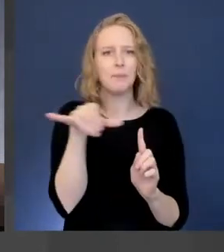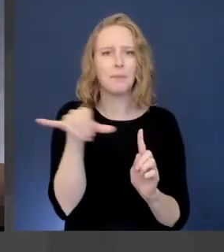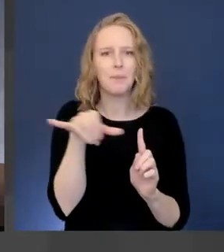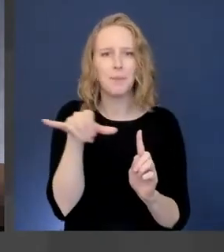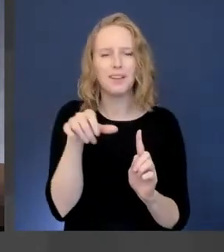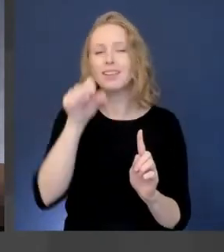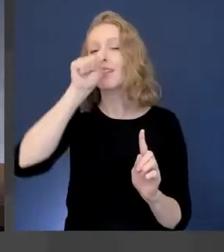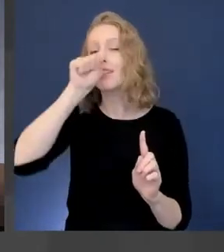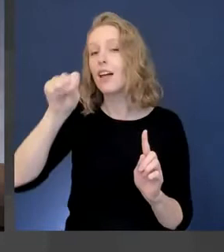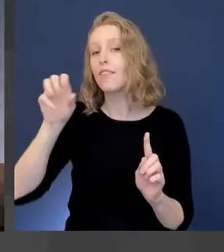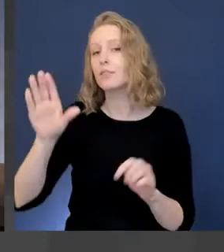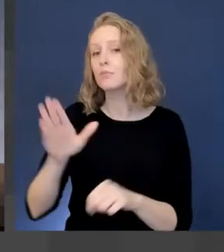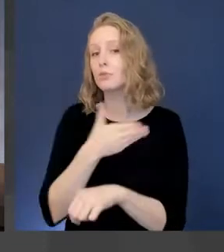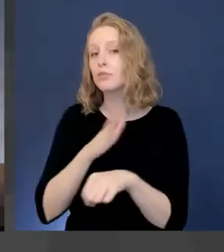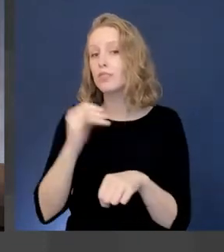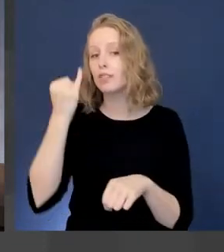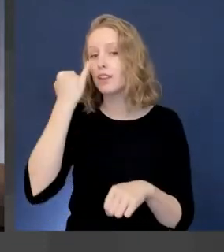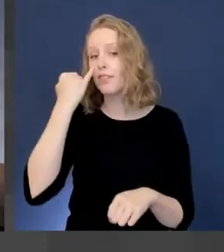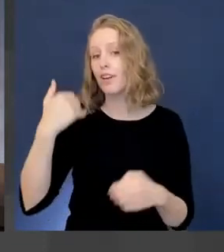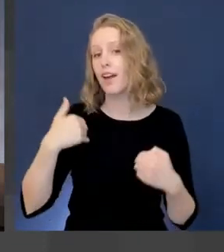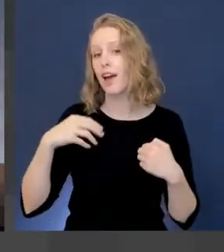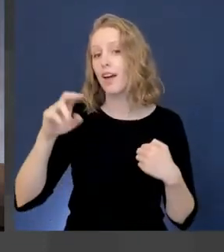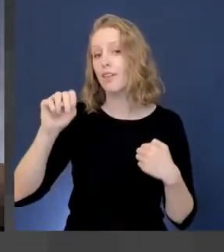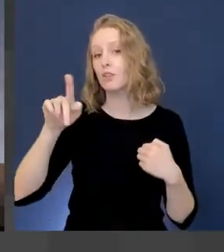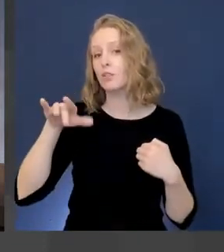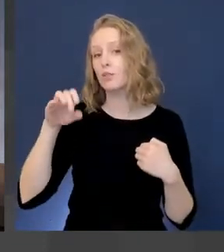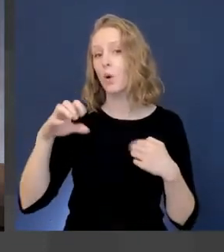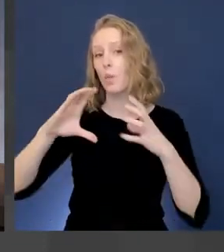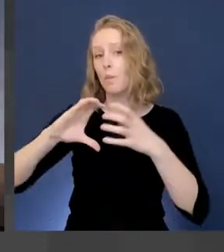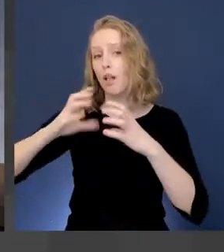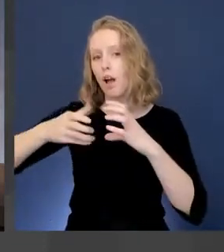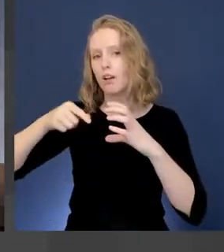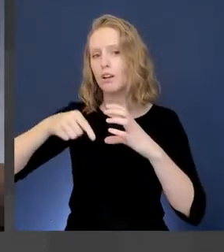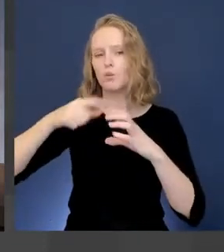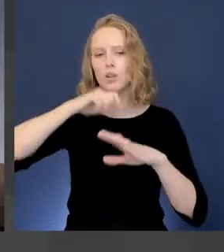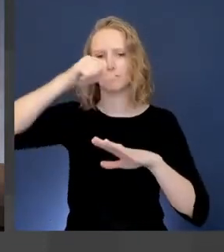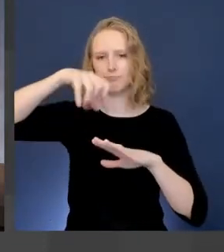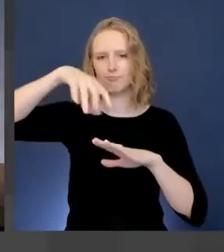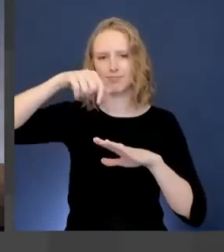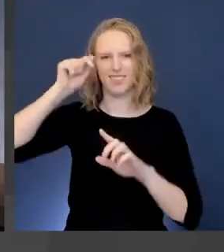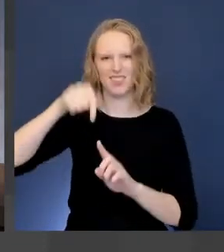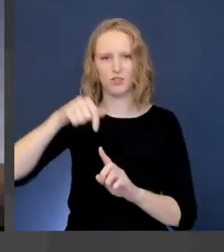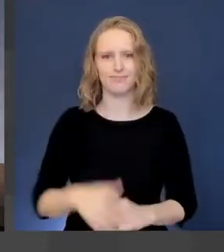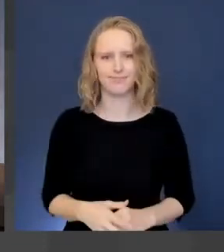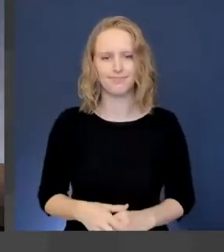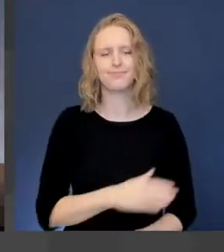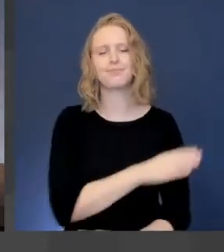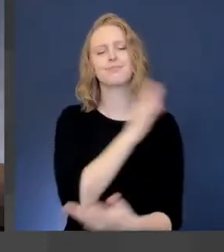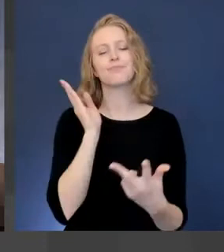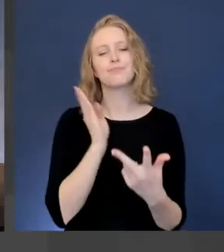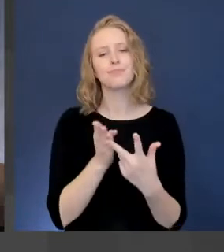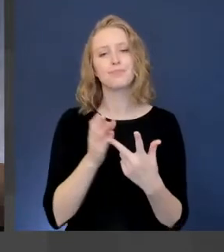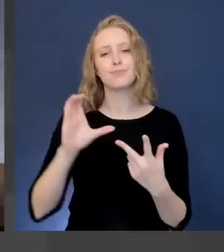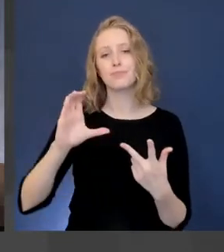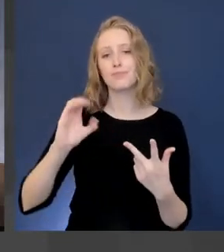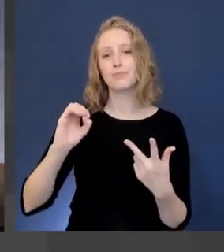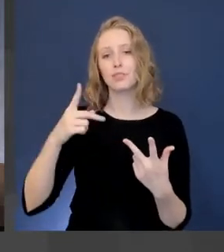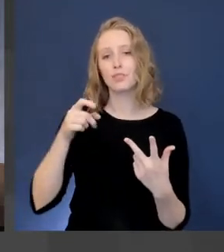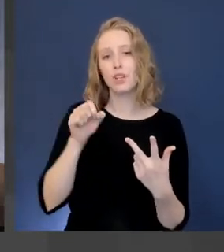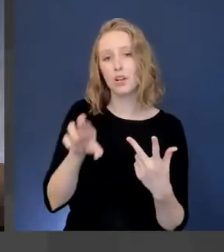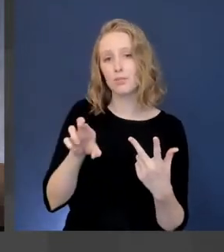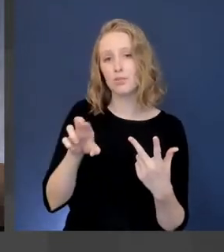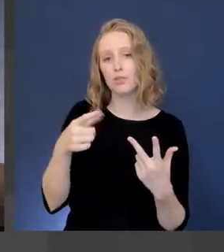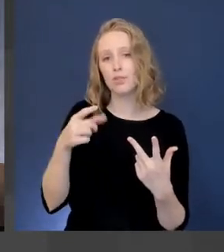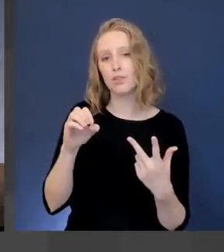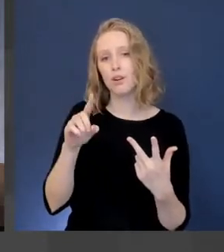nearby, that's where we'll drop these items for you. And finally, the Copper Golem, a little golem that you yourself